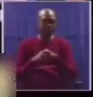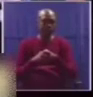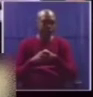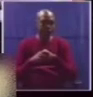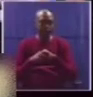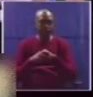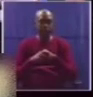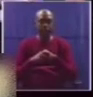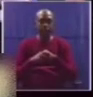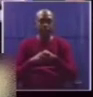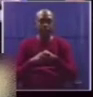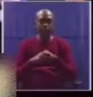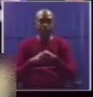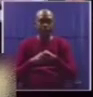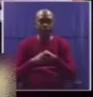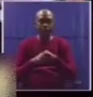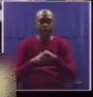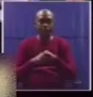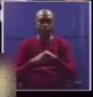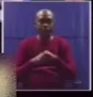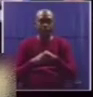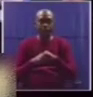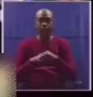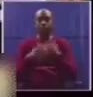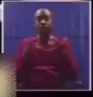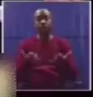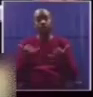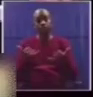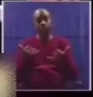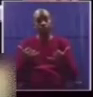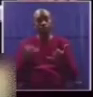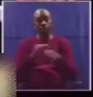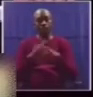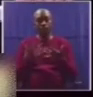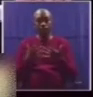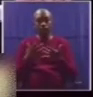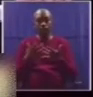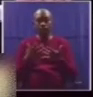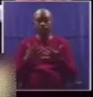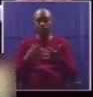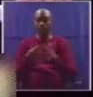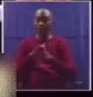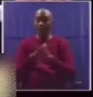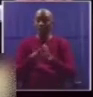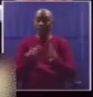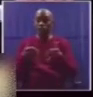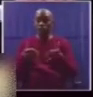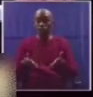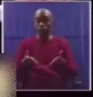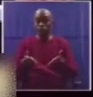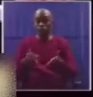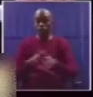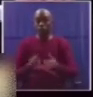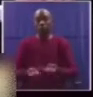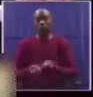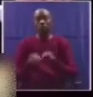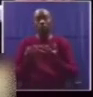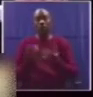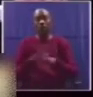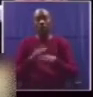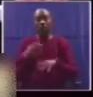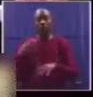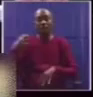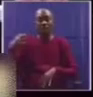ministerial overreach. The current form of the bill provides the Minister